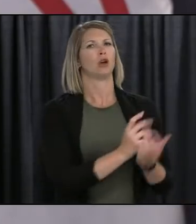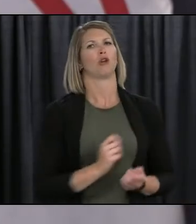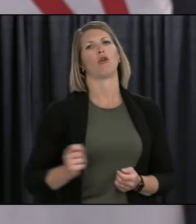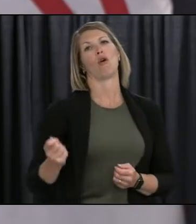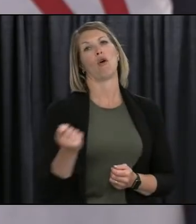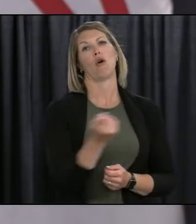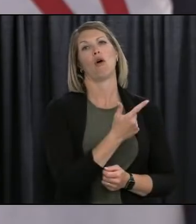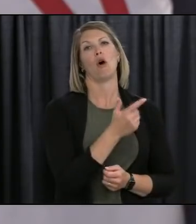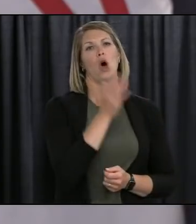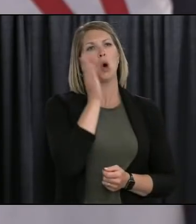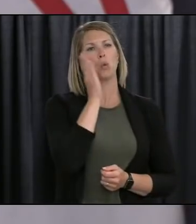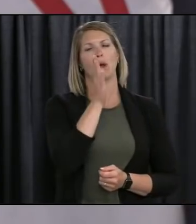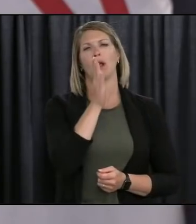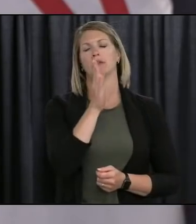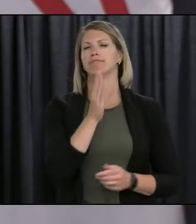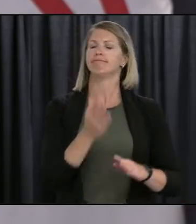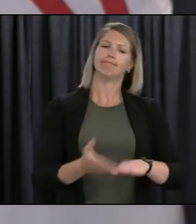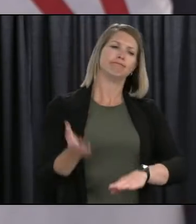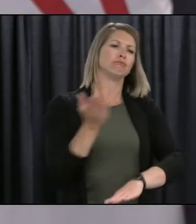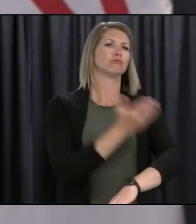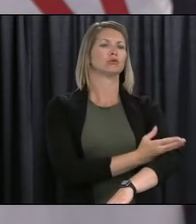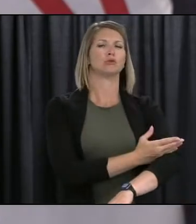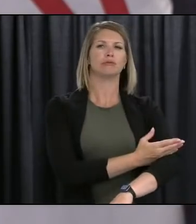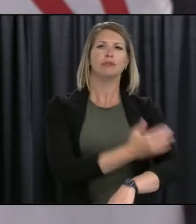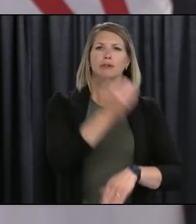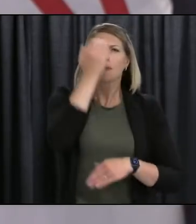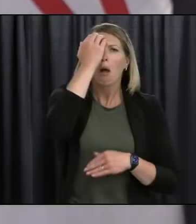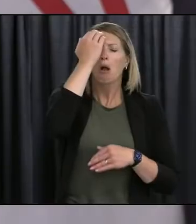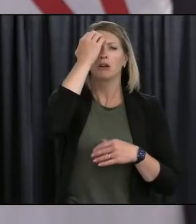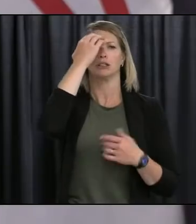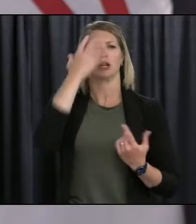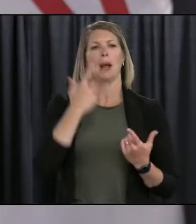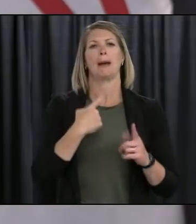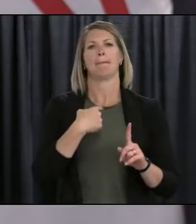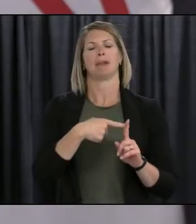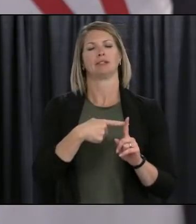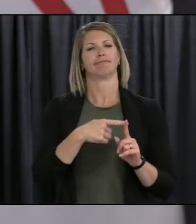of the classroom. But it also provides students, as I said, the tools they